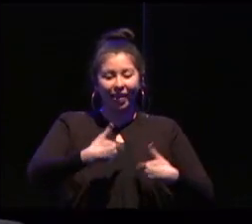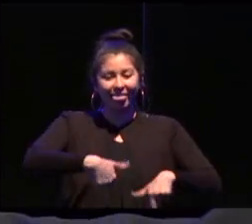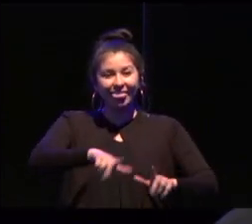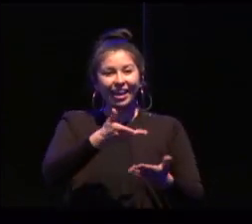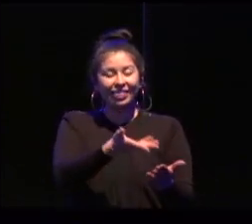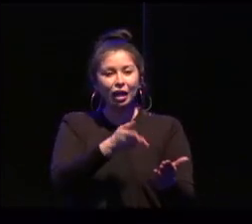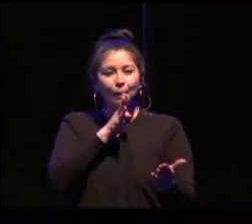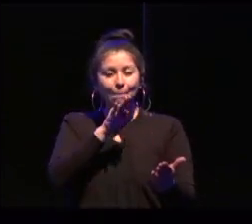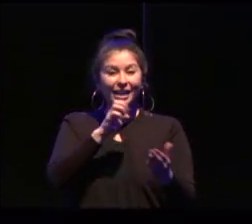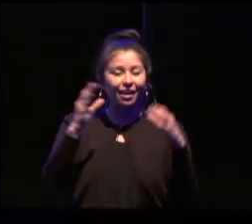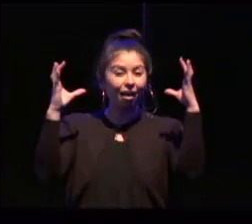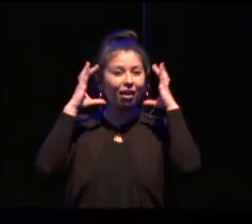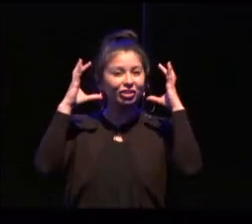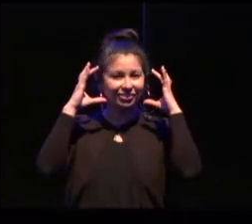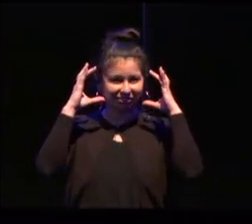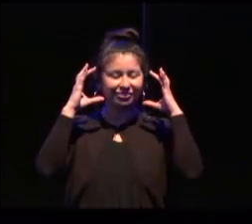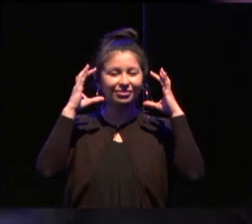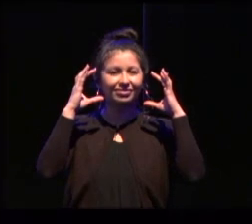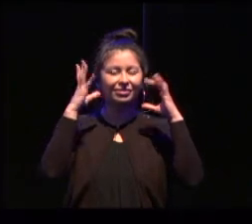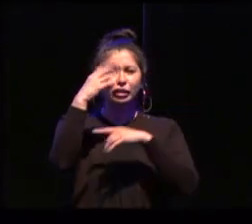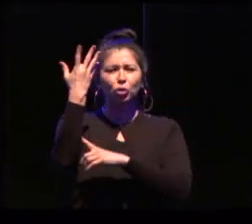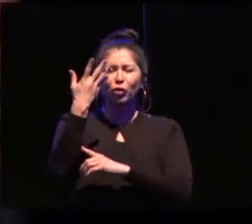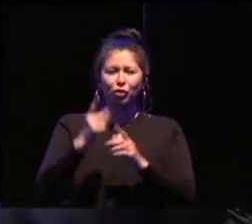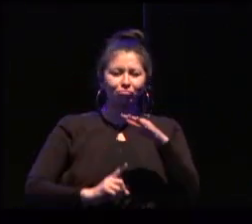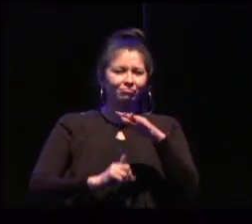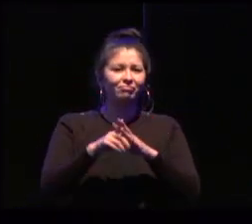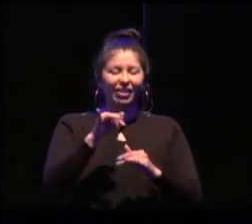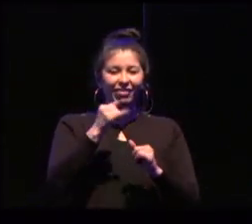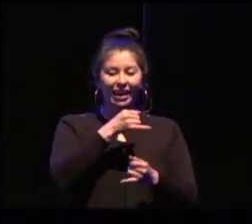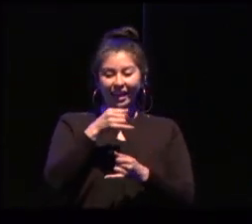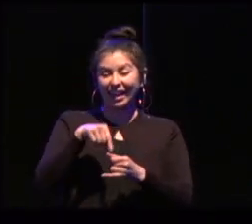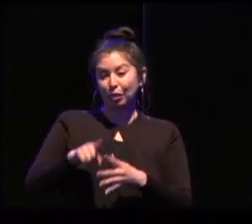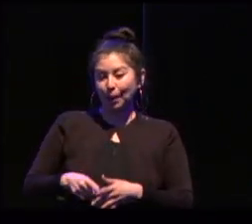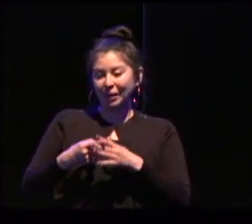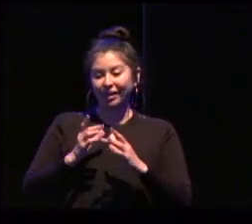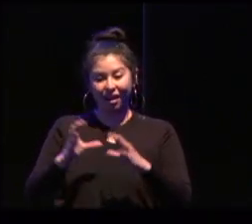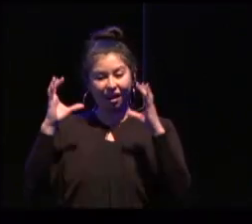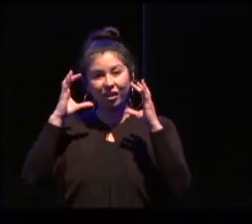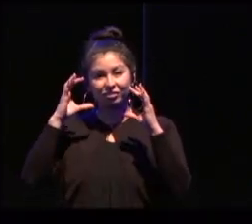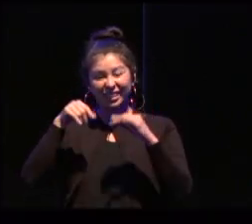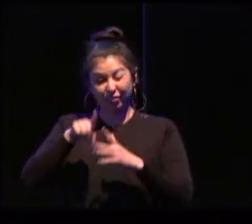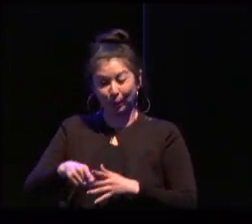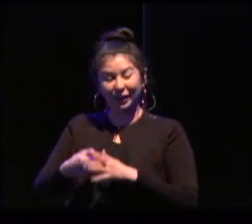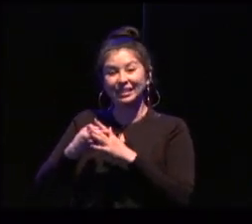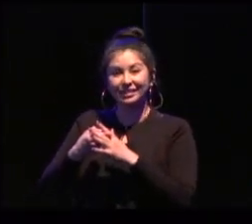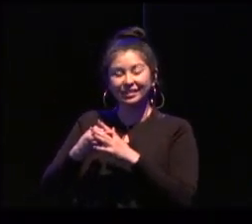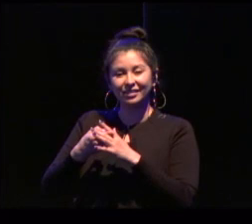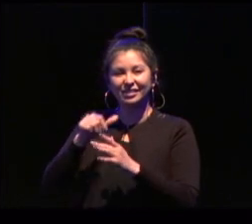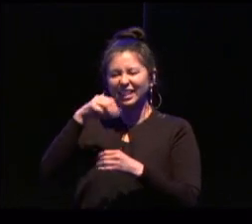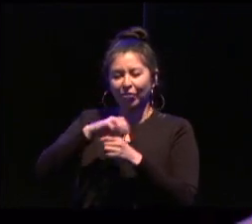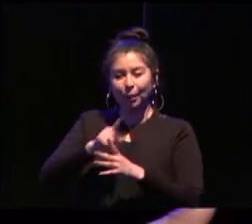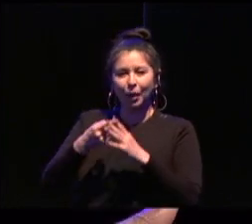be consciousness. A beautiful manifestation of in the beginning consciousness. In the beginning, it's not